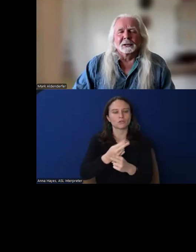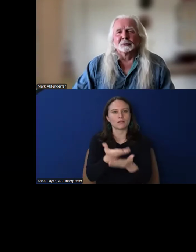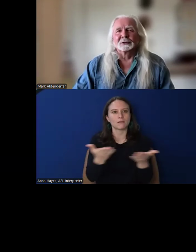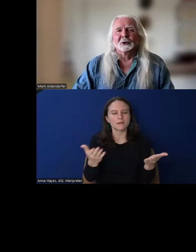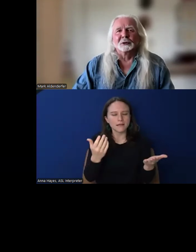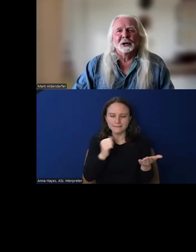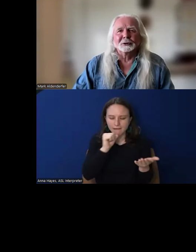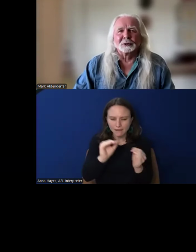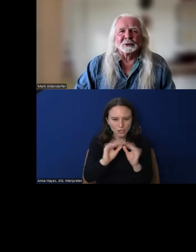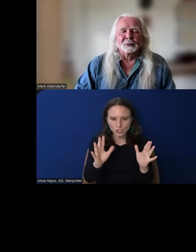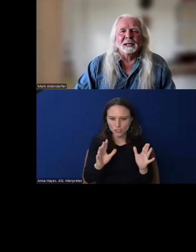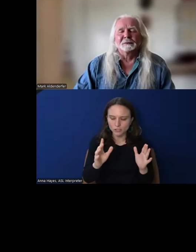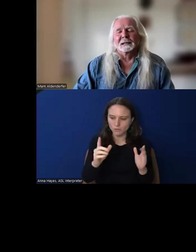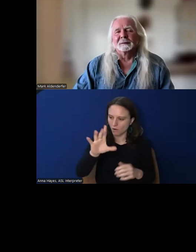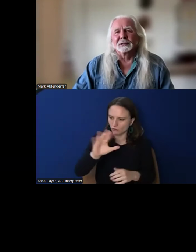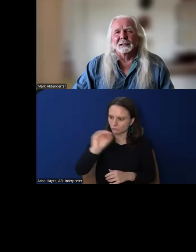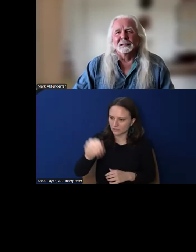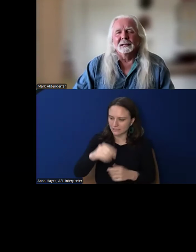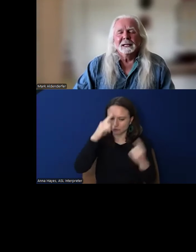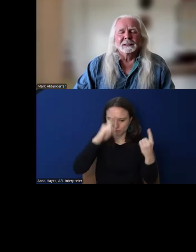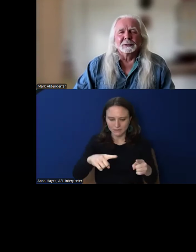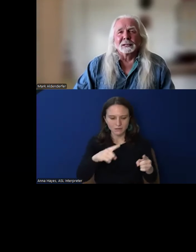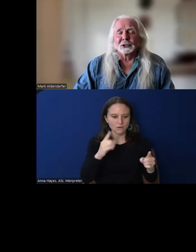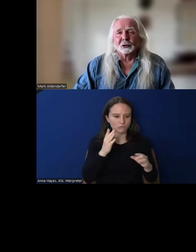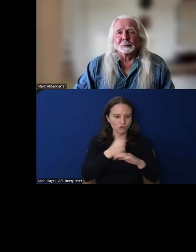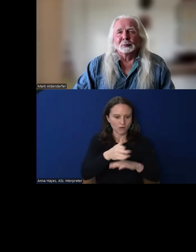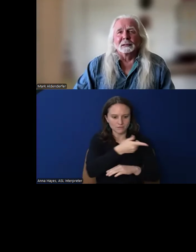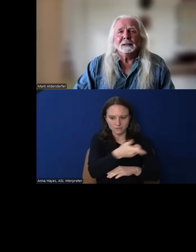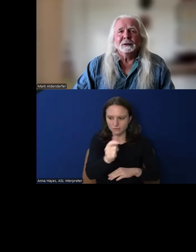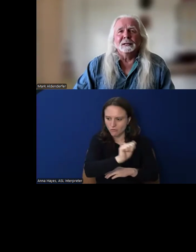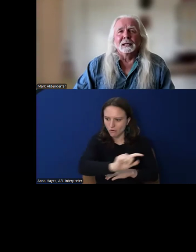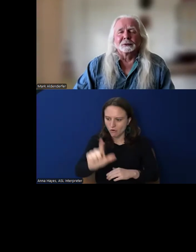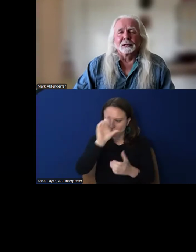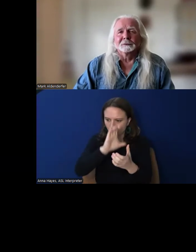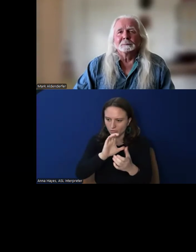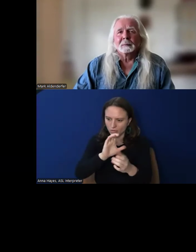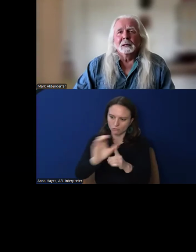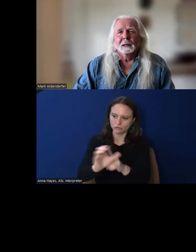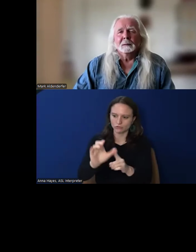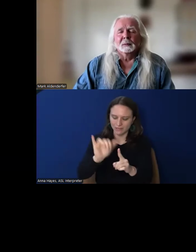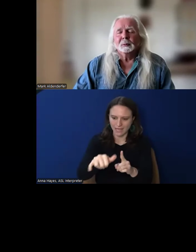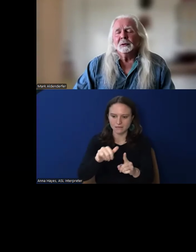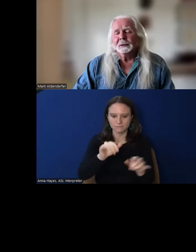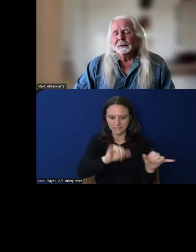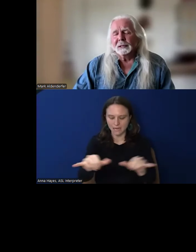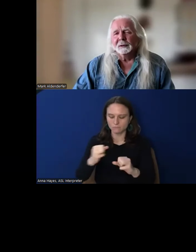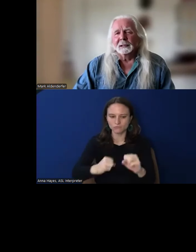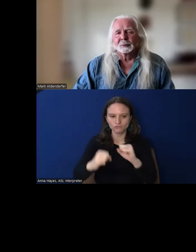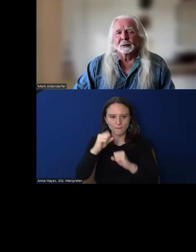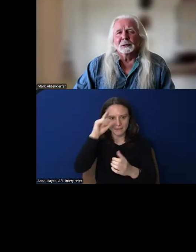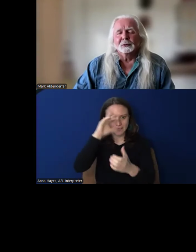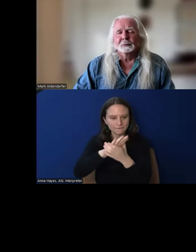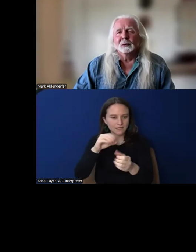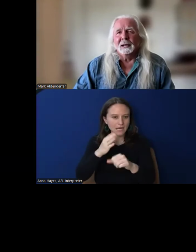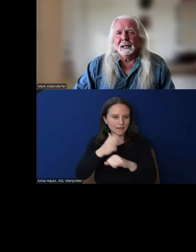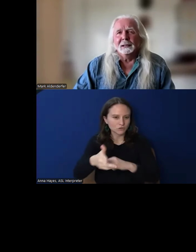agreement across all cultures that we in fact have studied, that there's a strong belief in the afterlife. But what we're going to do this evening is we're